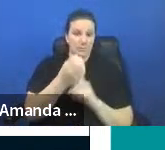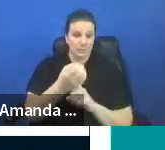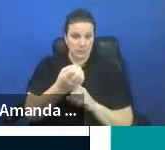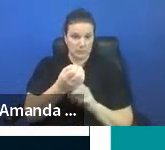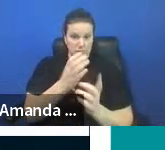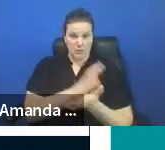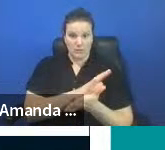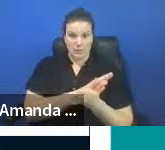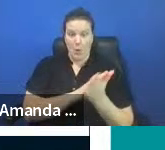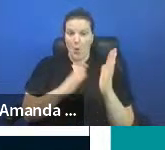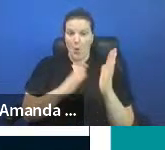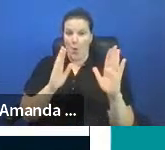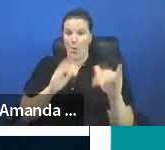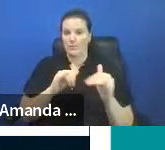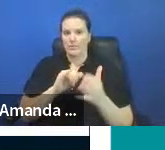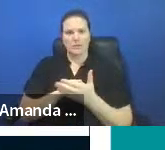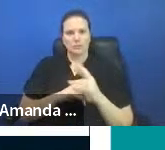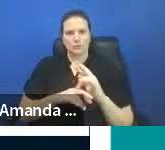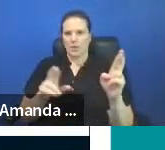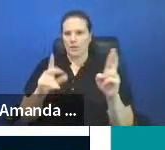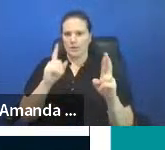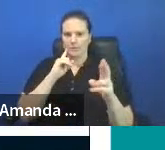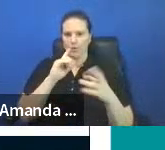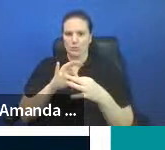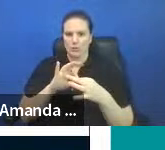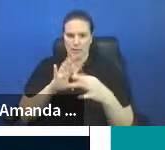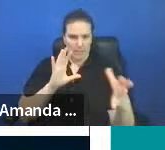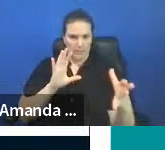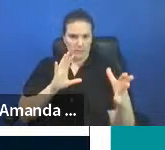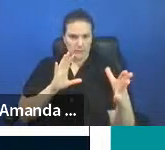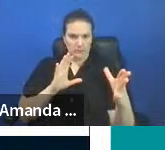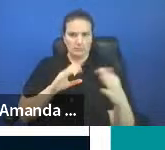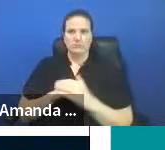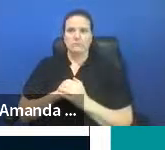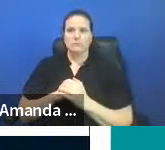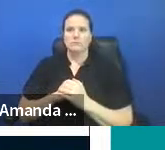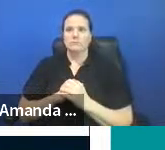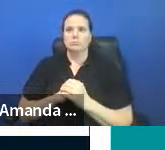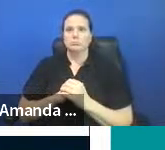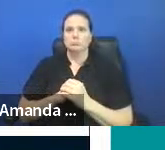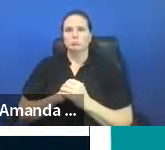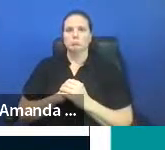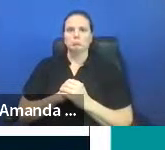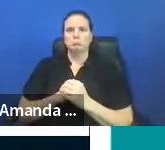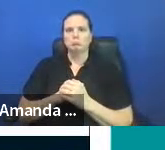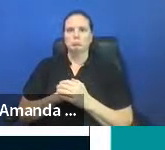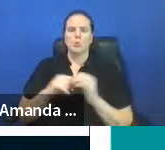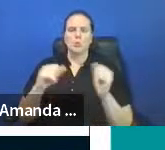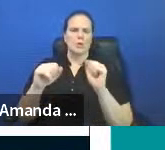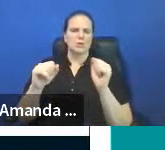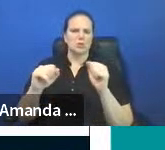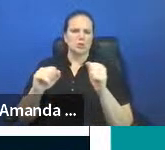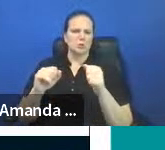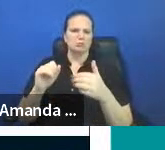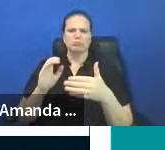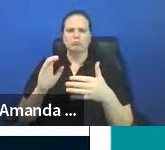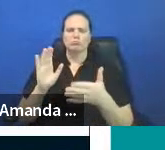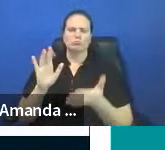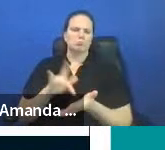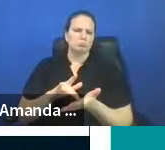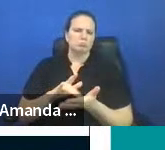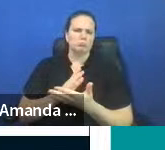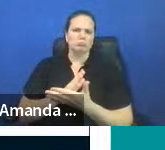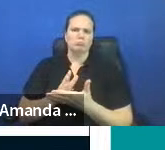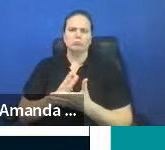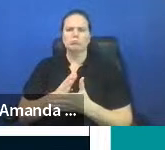that that document will be ready for release sometime mid-winter. So that's going to